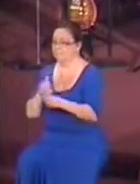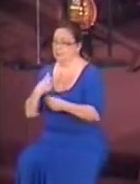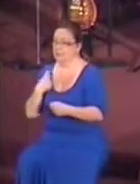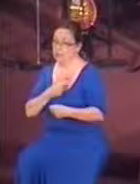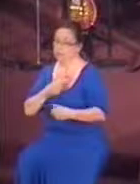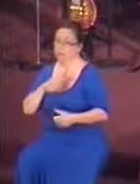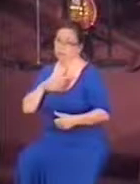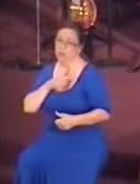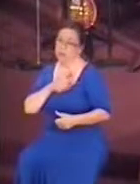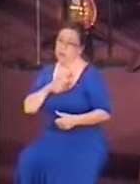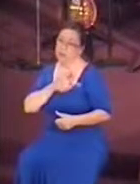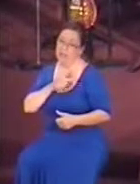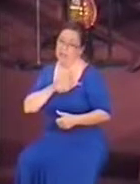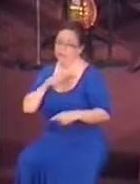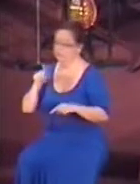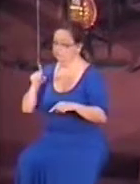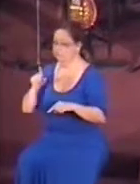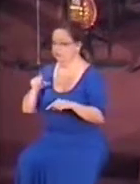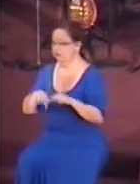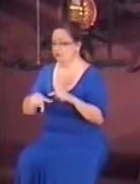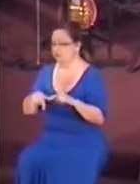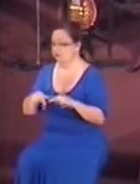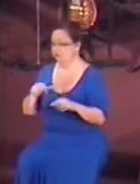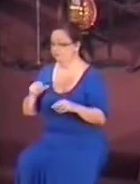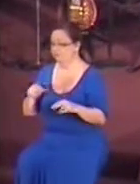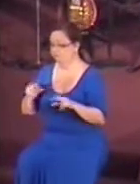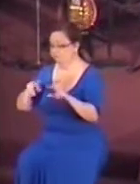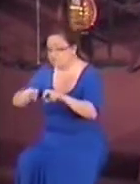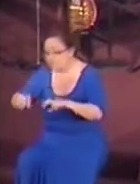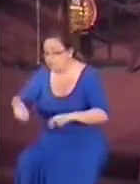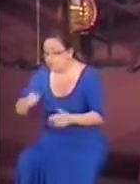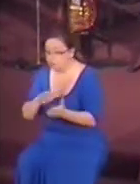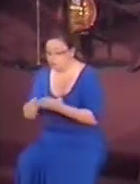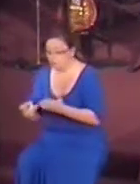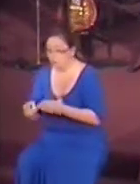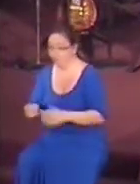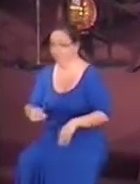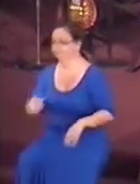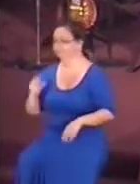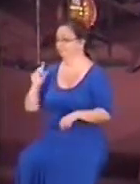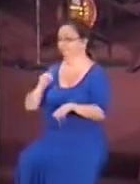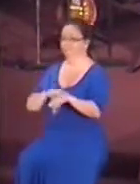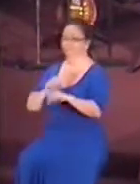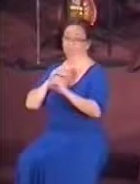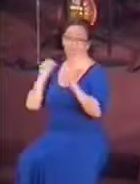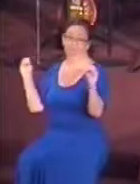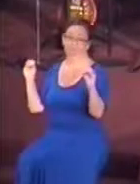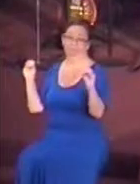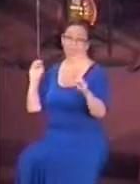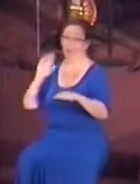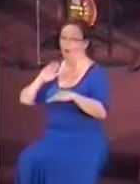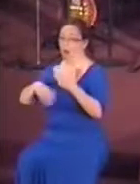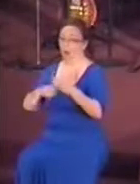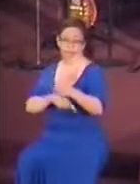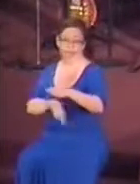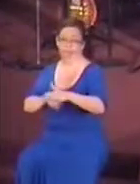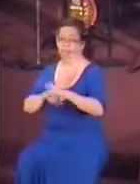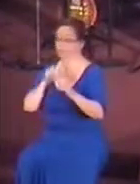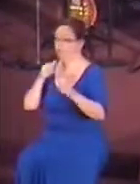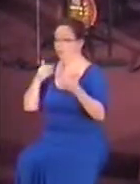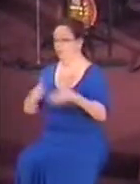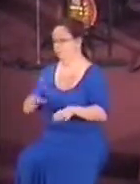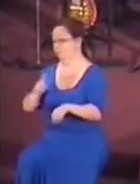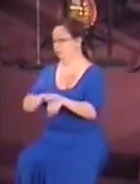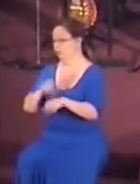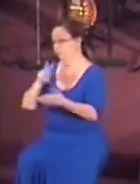discover the truth. You can't waste your time with that stuff. Oh, it's all garbage. Don't waste your time reading the Bible. Don't waste